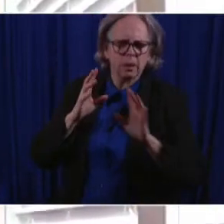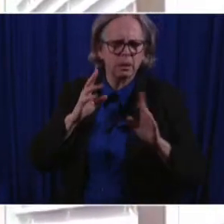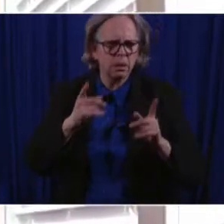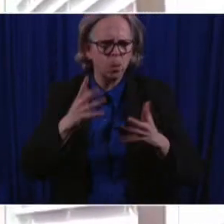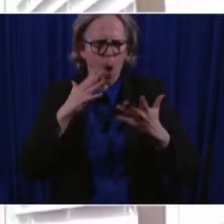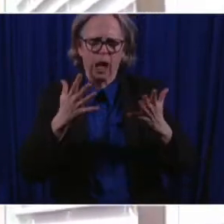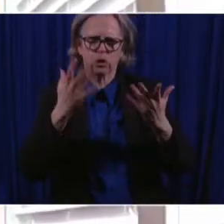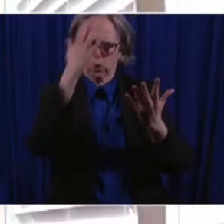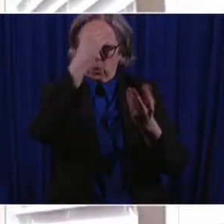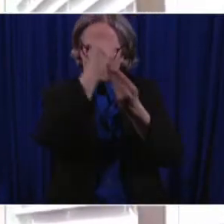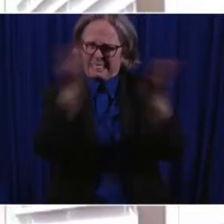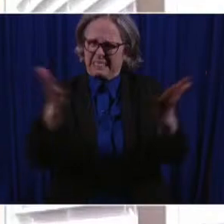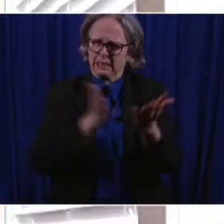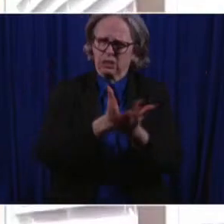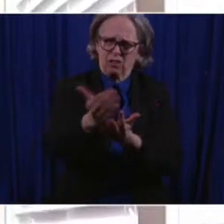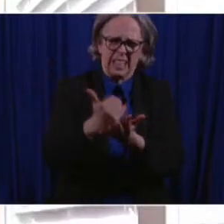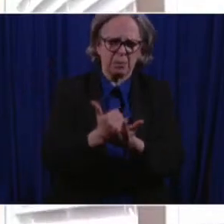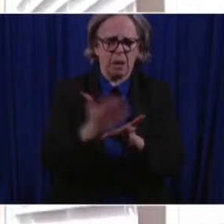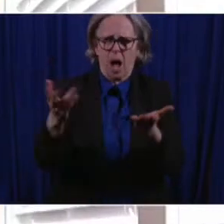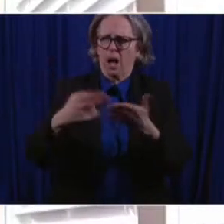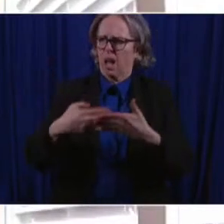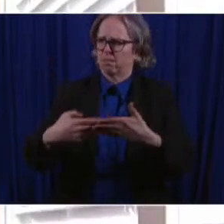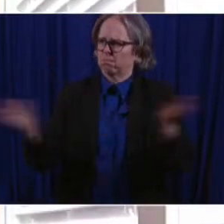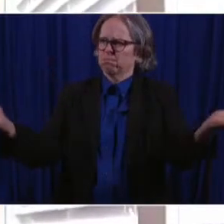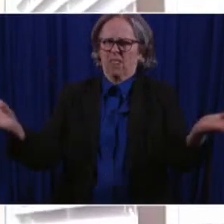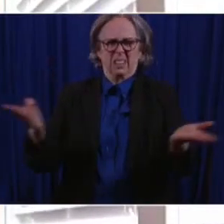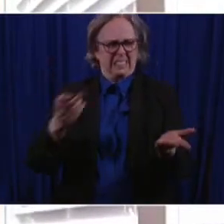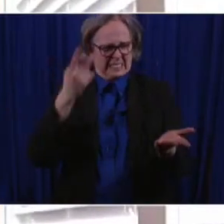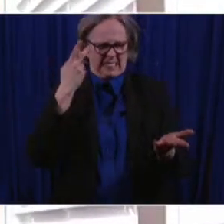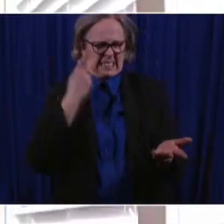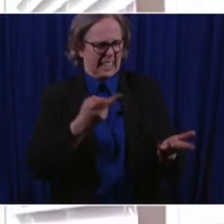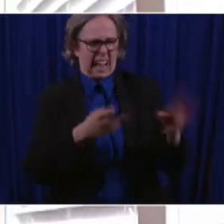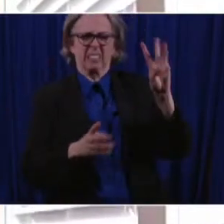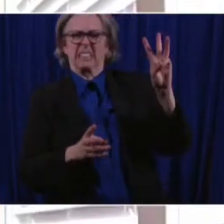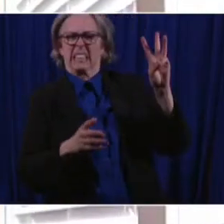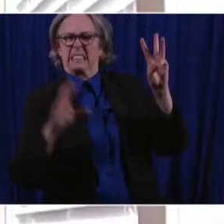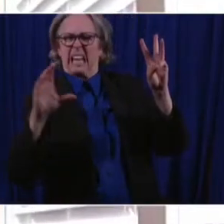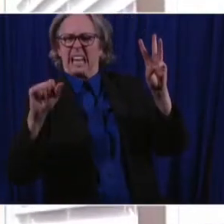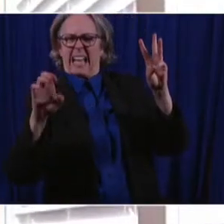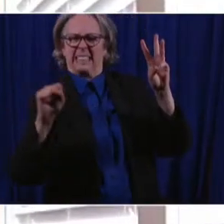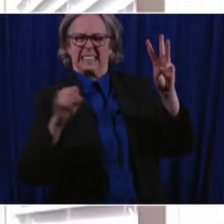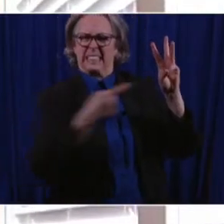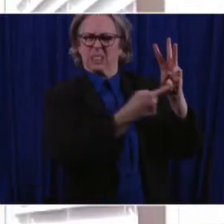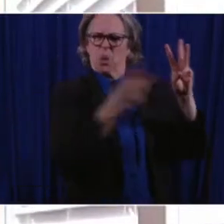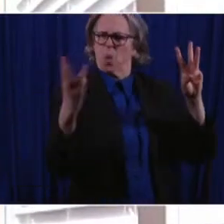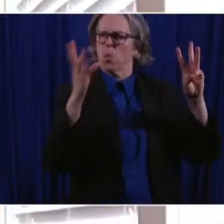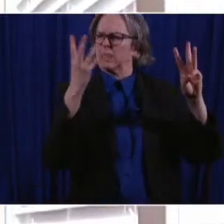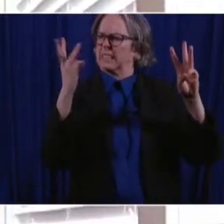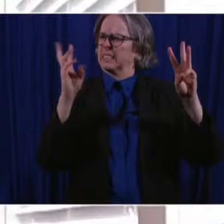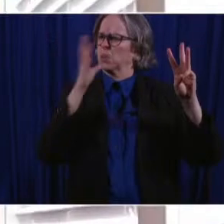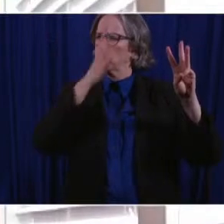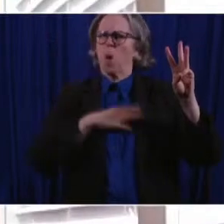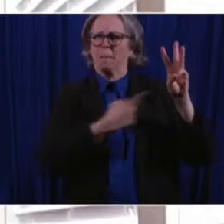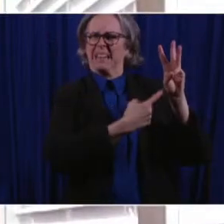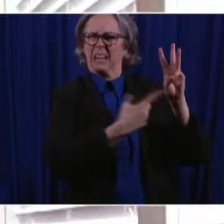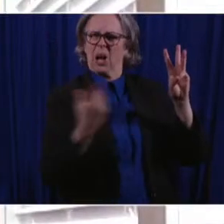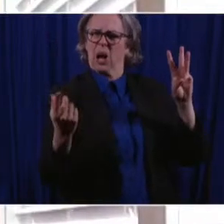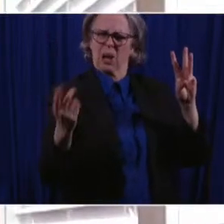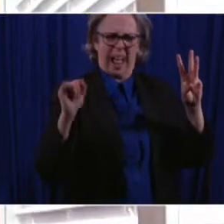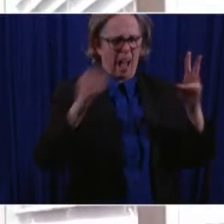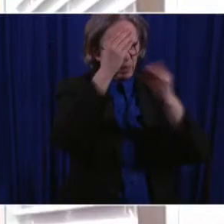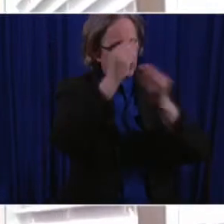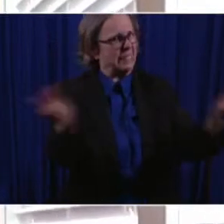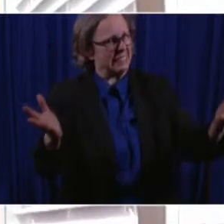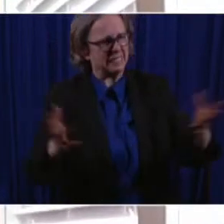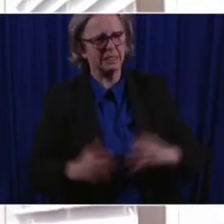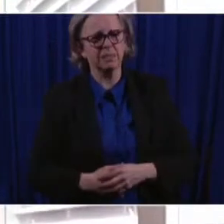very transparent. Now, while I think we've all would have liked for the ACIP to have offered definitive guidance yesterday, there's no